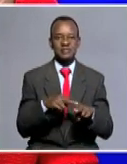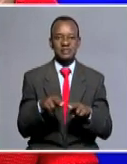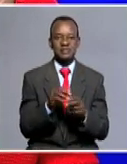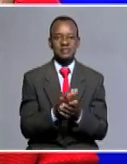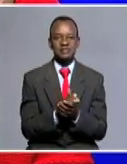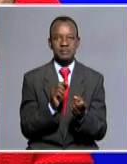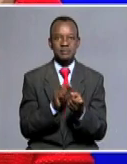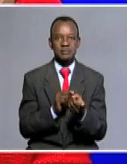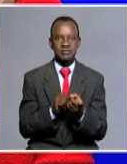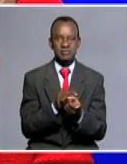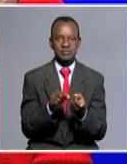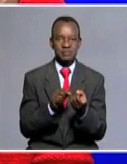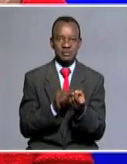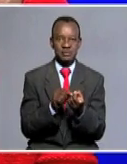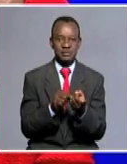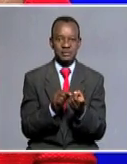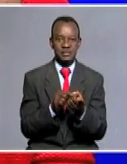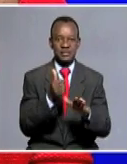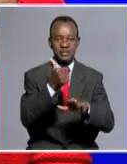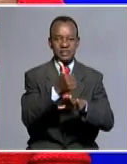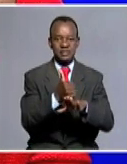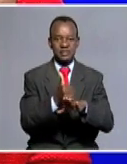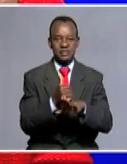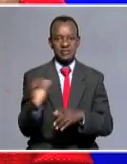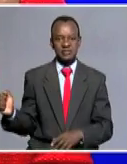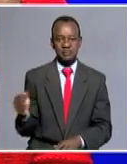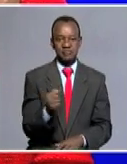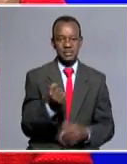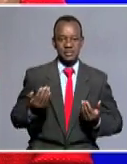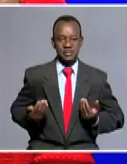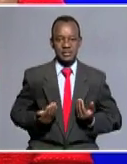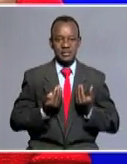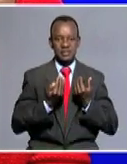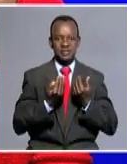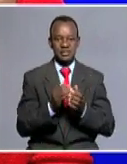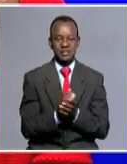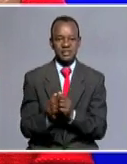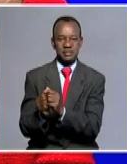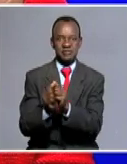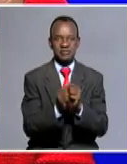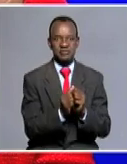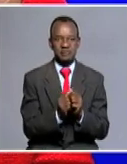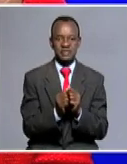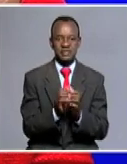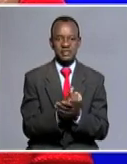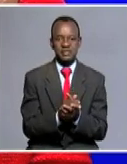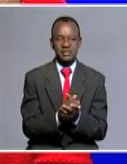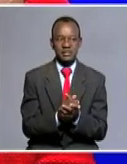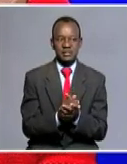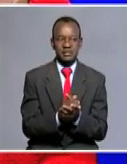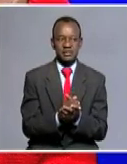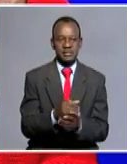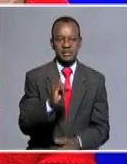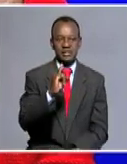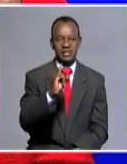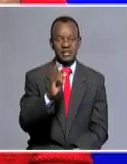where we bring young people together. These were students of law, media, and IT from different high